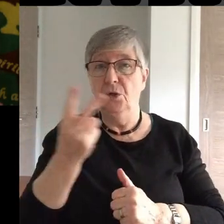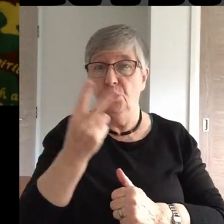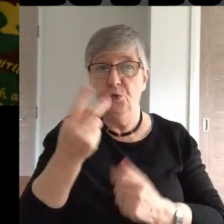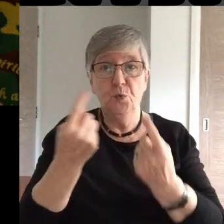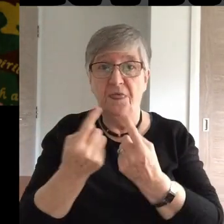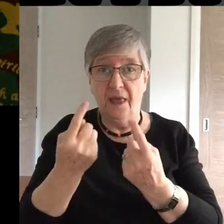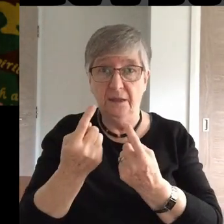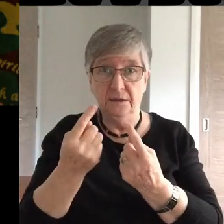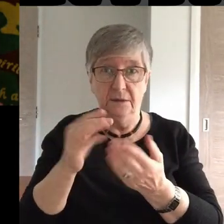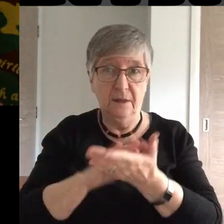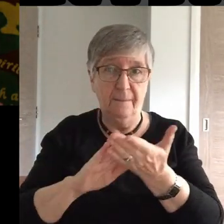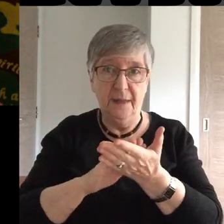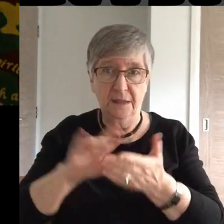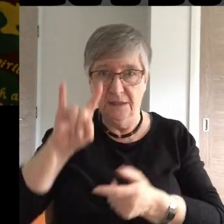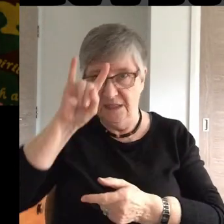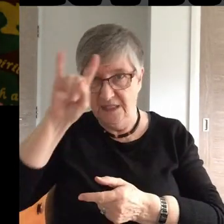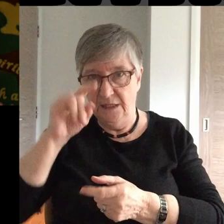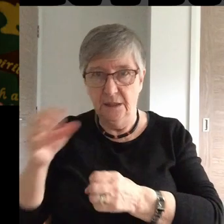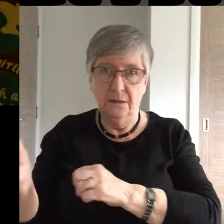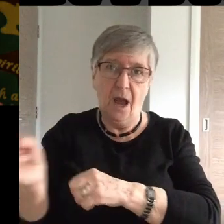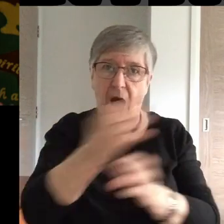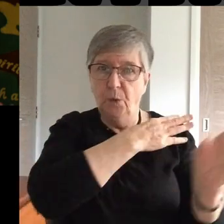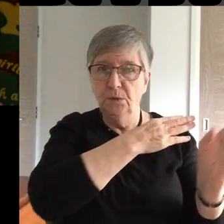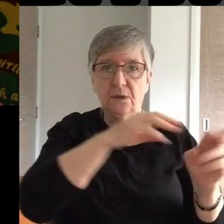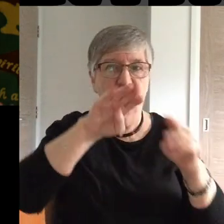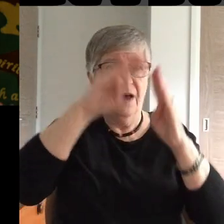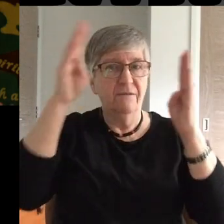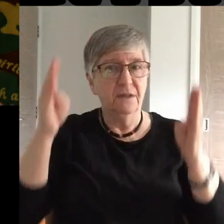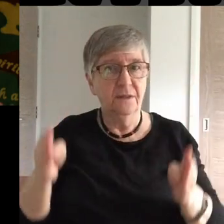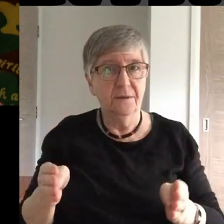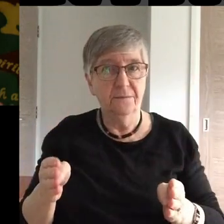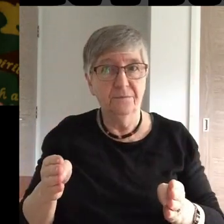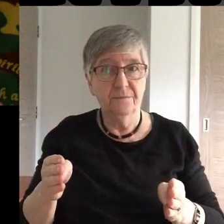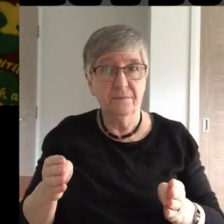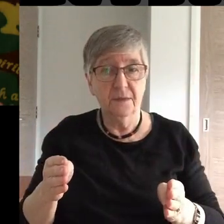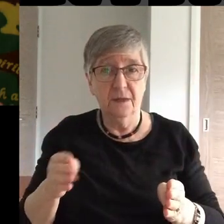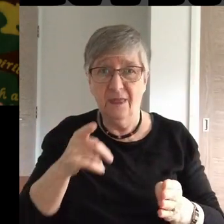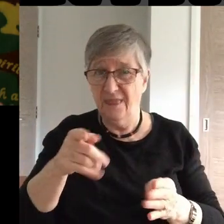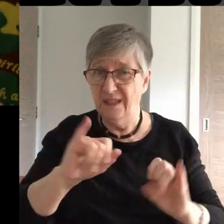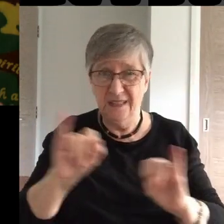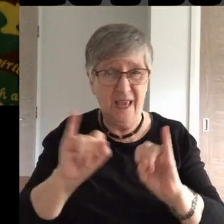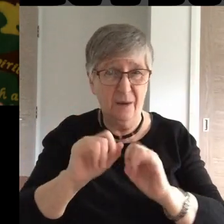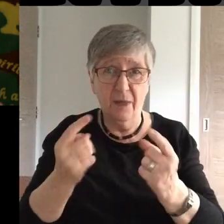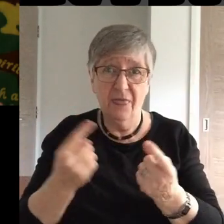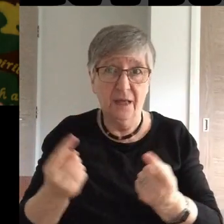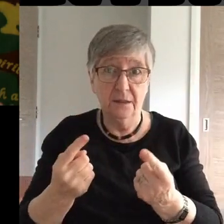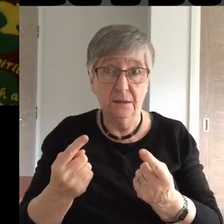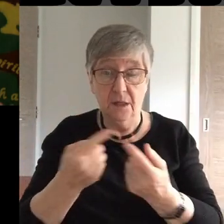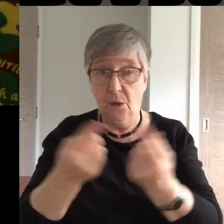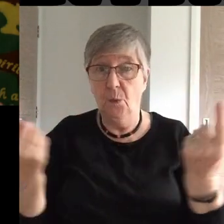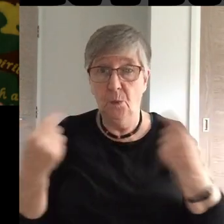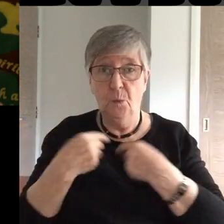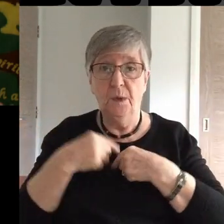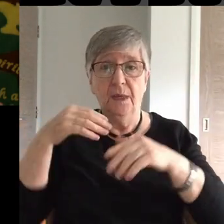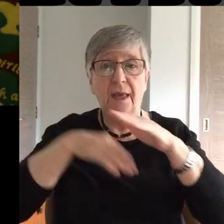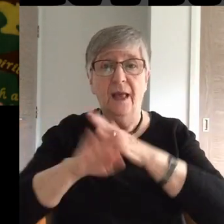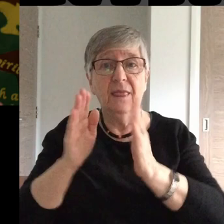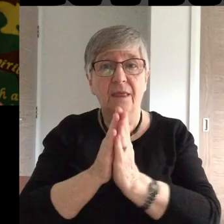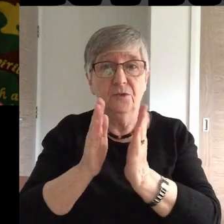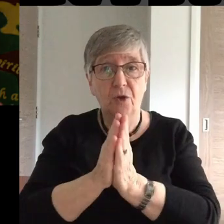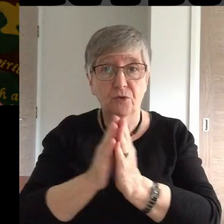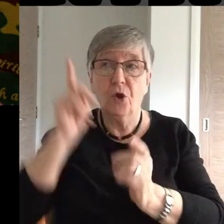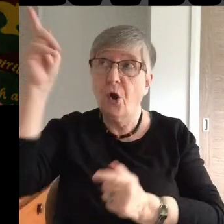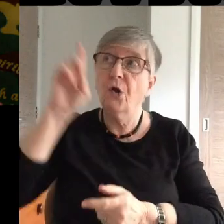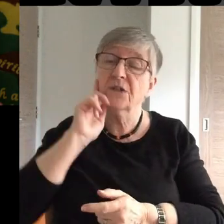that got Satan kicked out of heaven. That's how awful they are. And we, as the church,